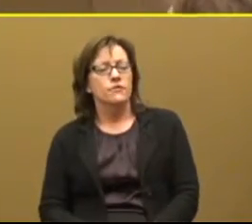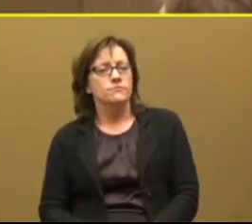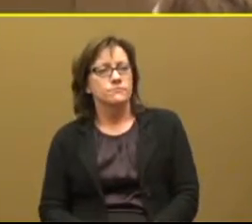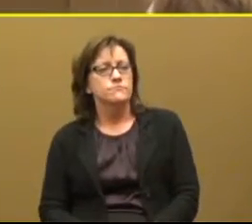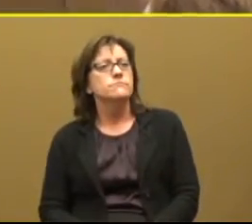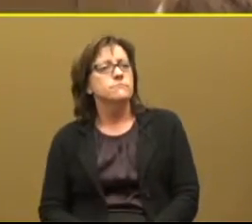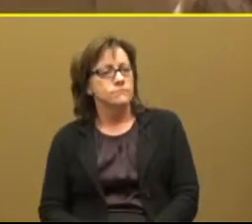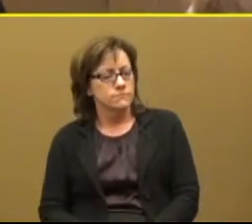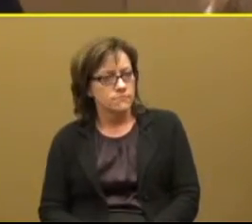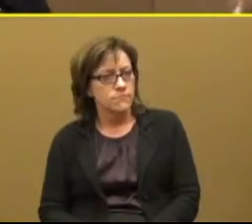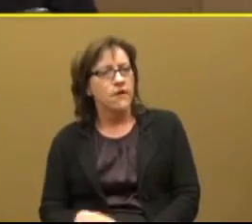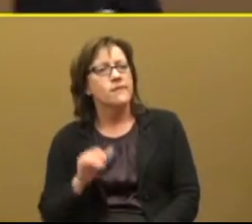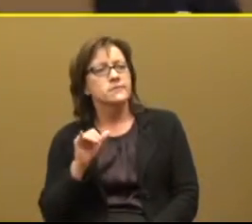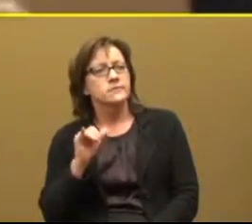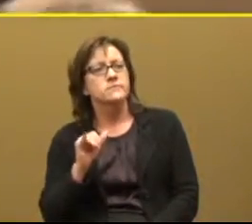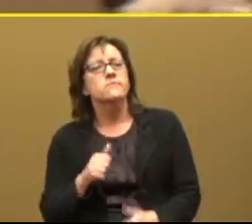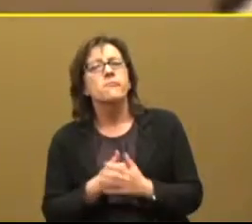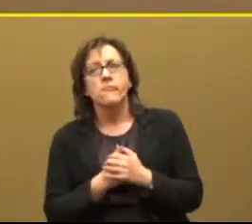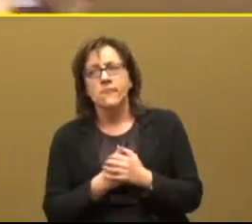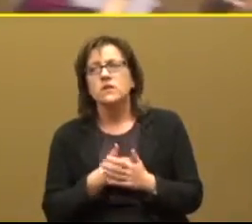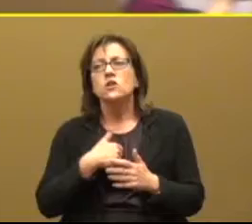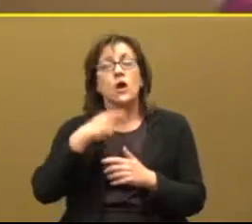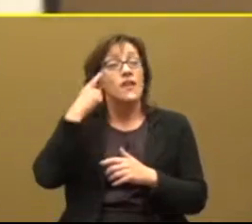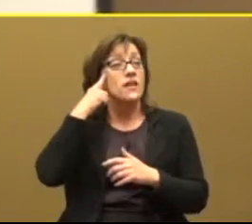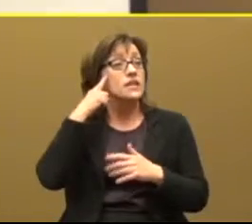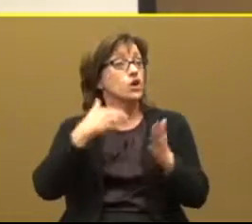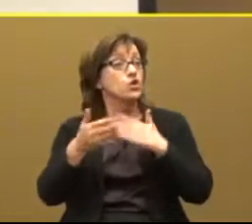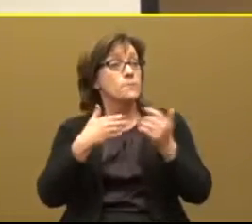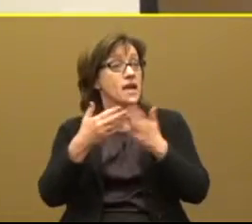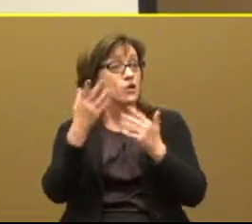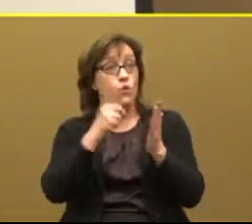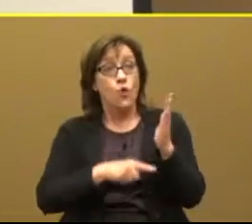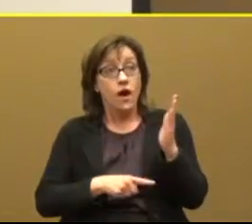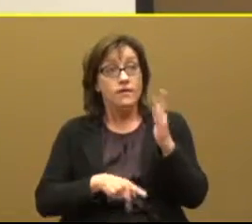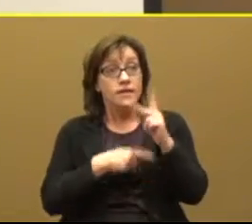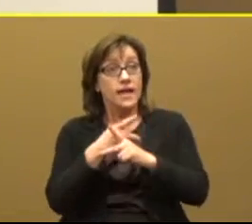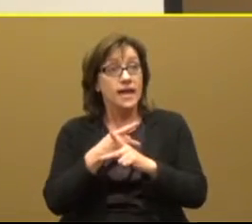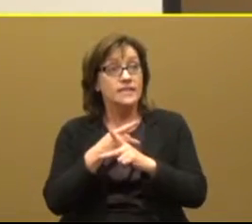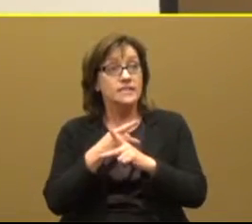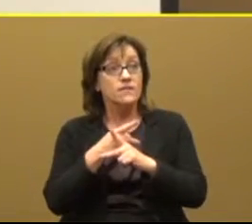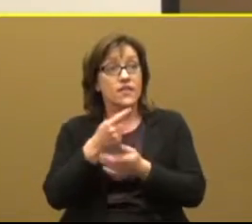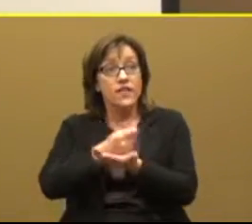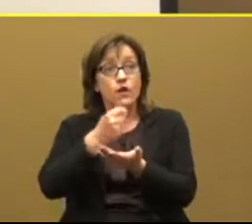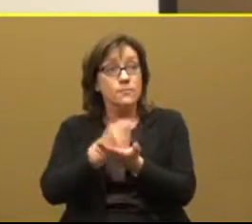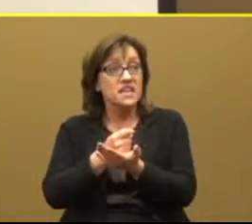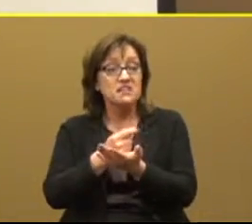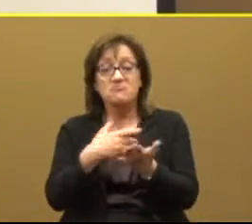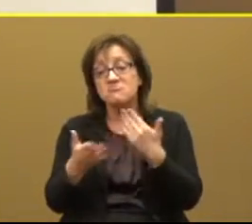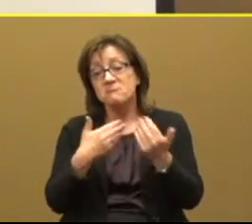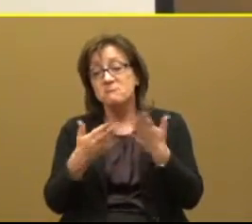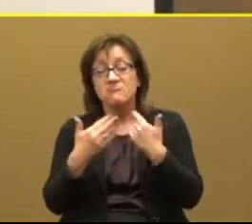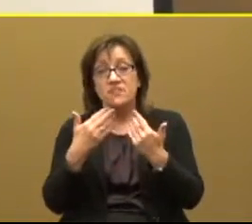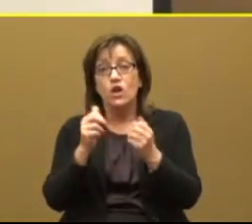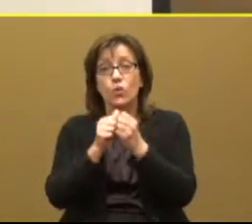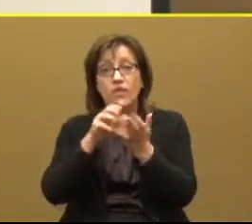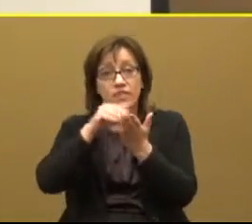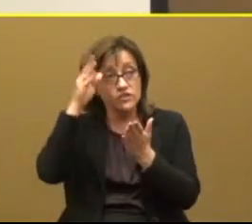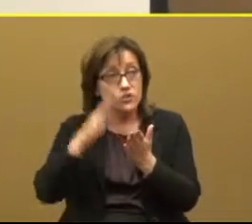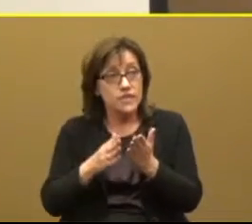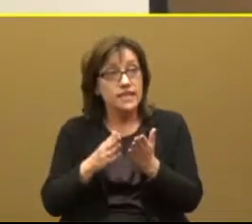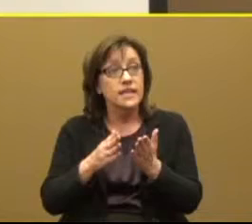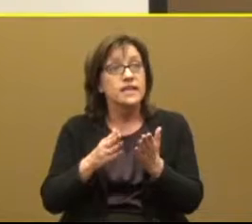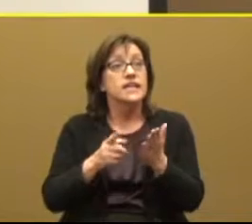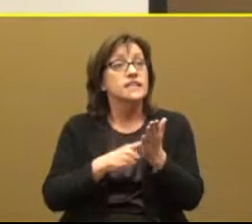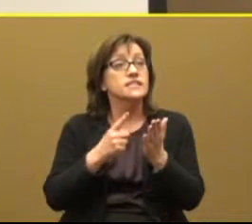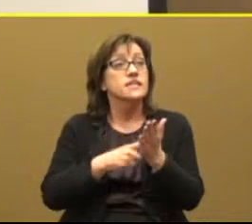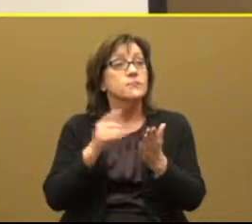Mental health. Mental health. So I think that no matter what kind of therapy you are in with a student, something